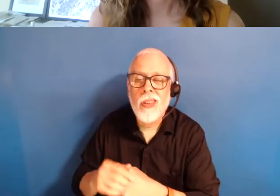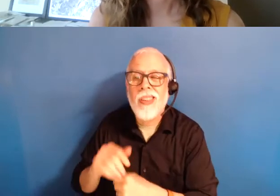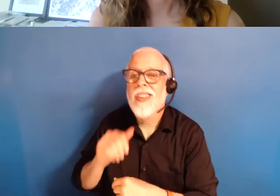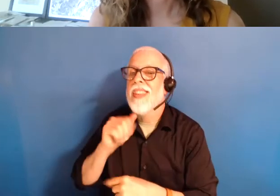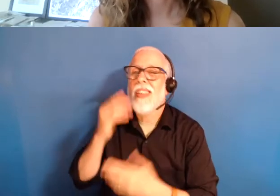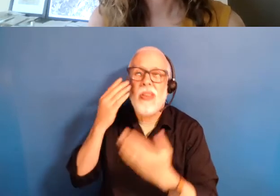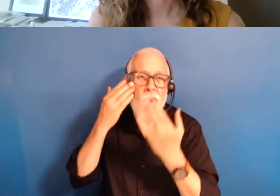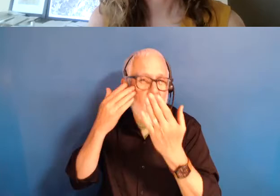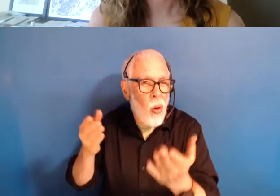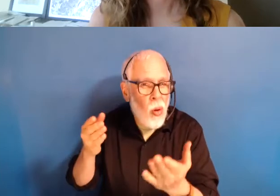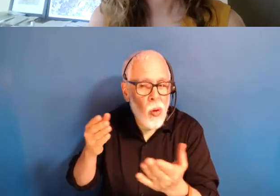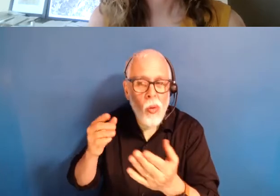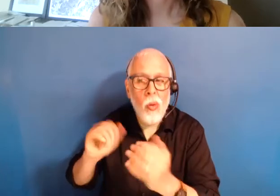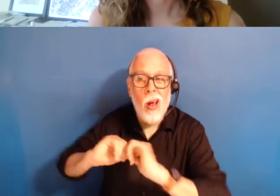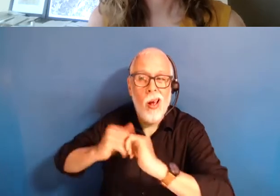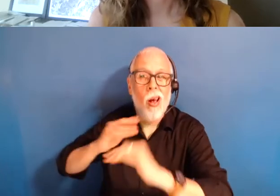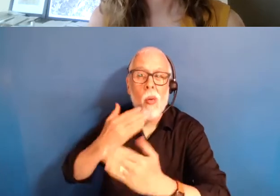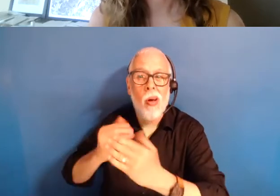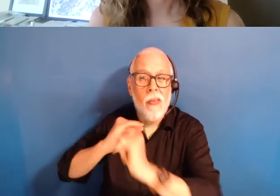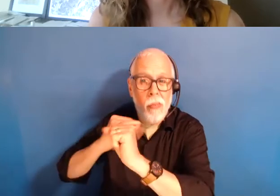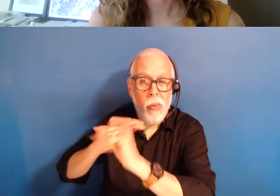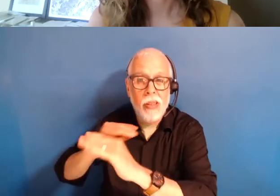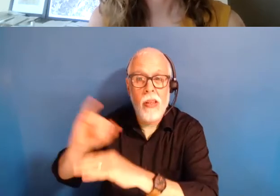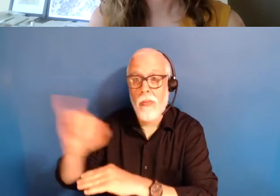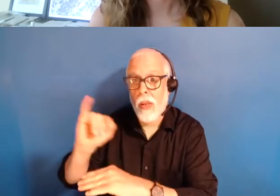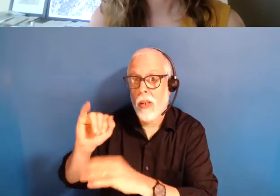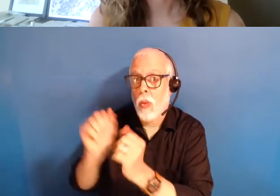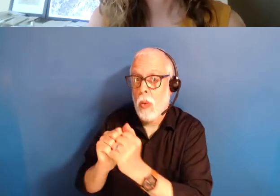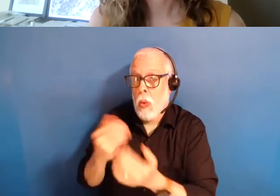known entirely how well it prevents infection